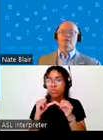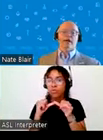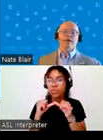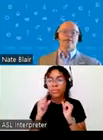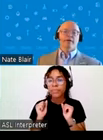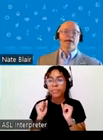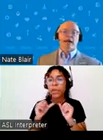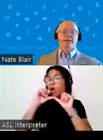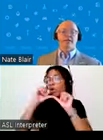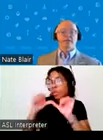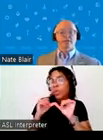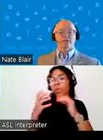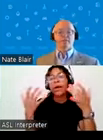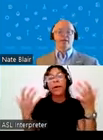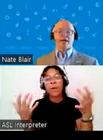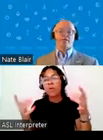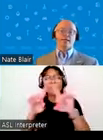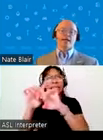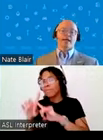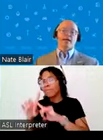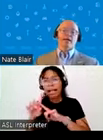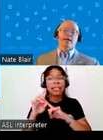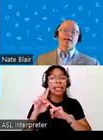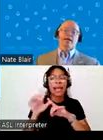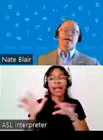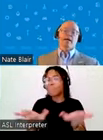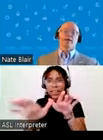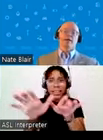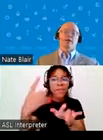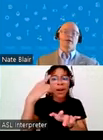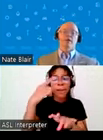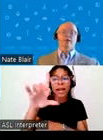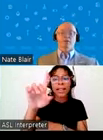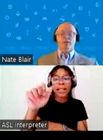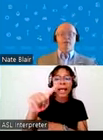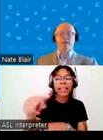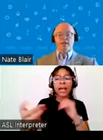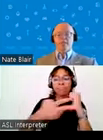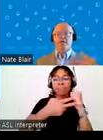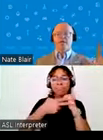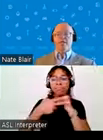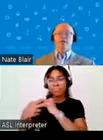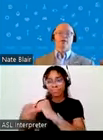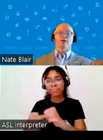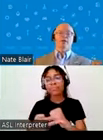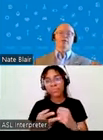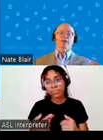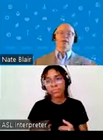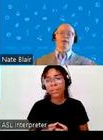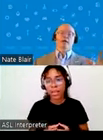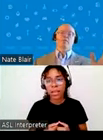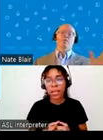do a variety of activities in terms of gathering that data. And so one of the things we want to think about in the scenarios